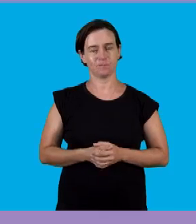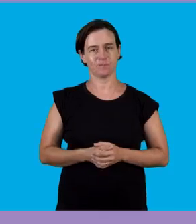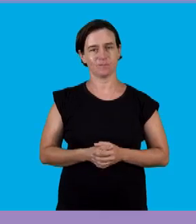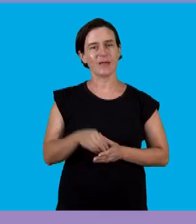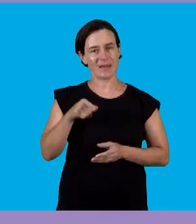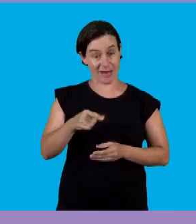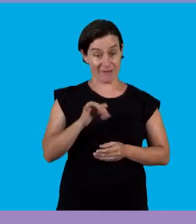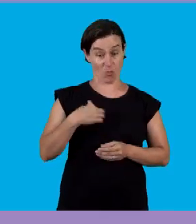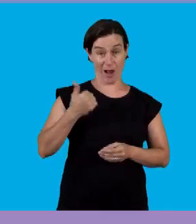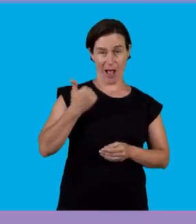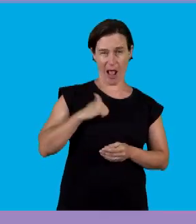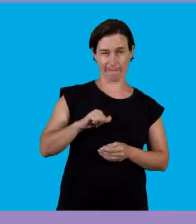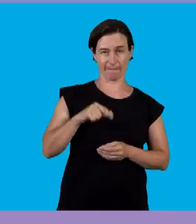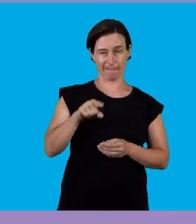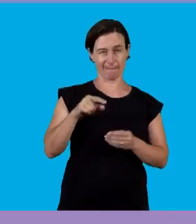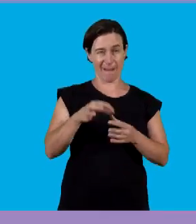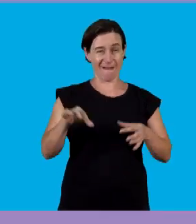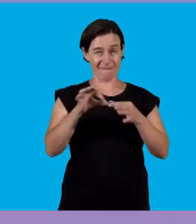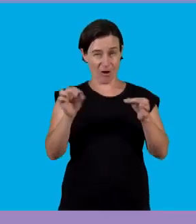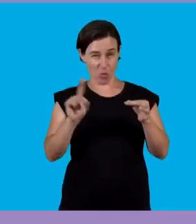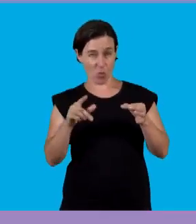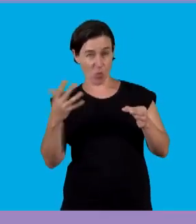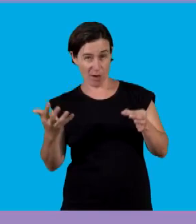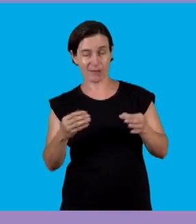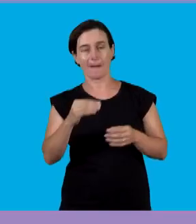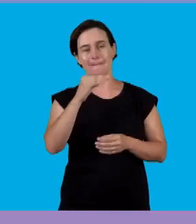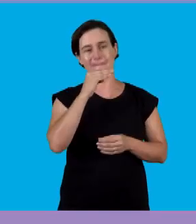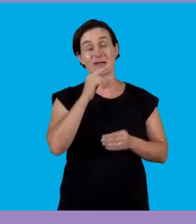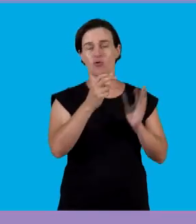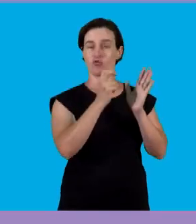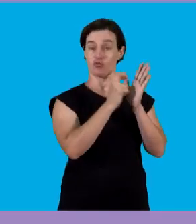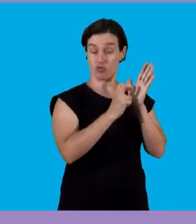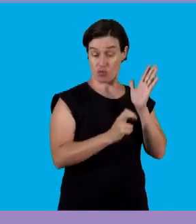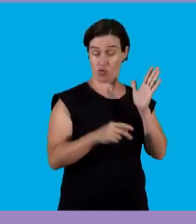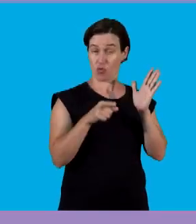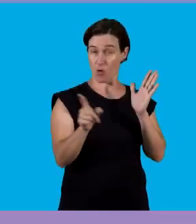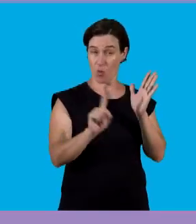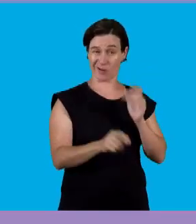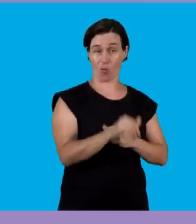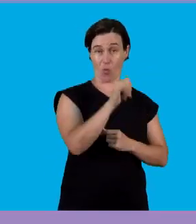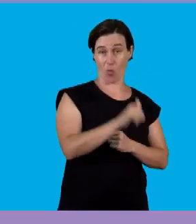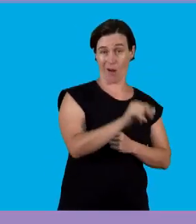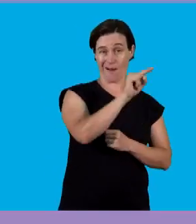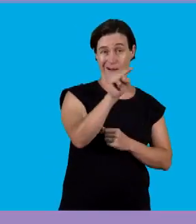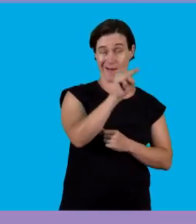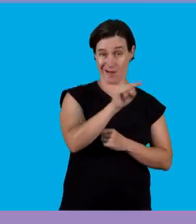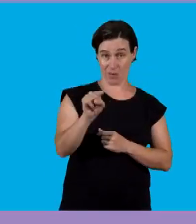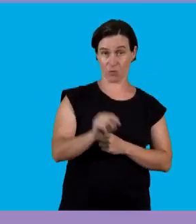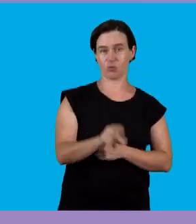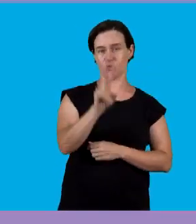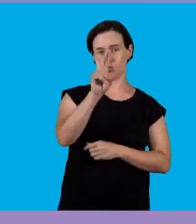the output value from the input value. So that means that our rule is going to be y is equals